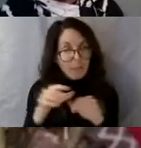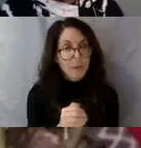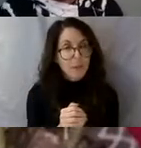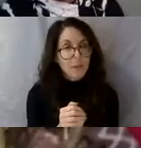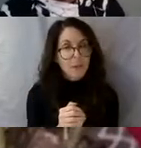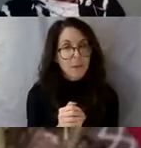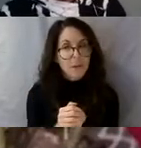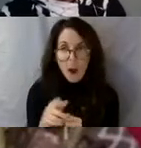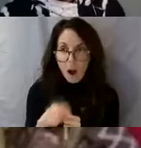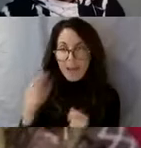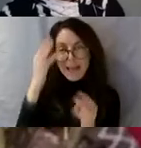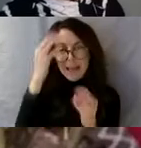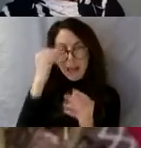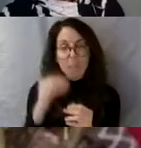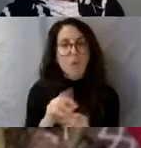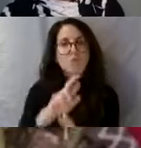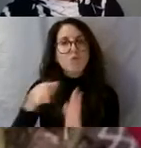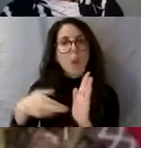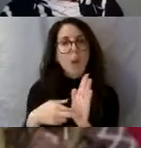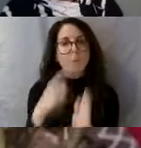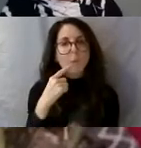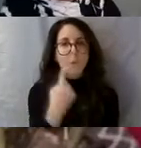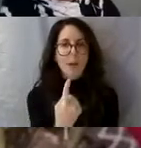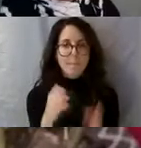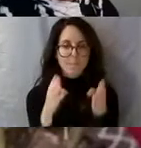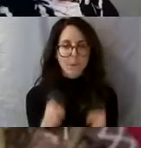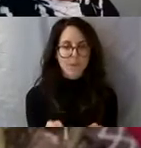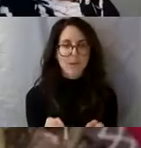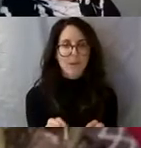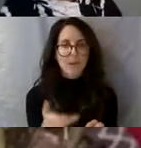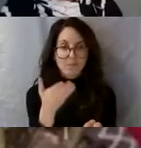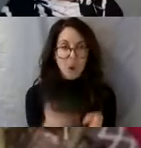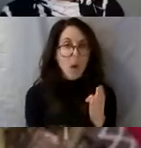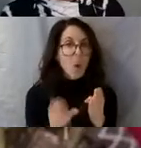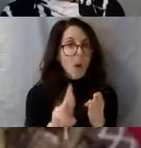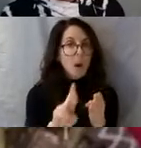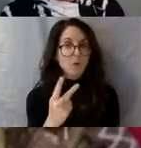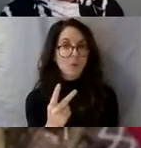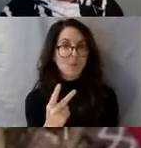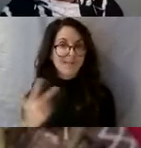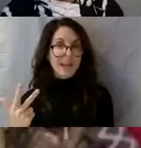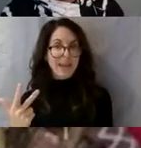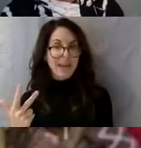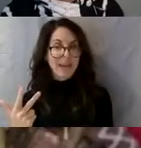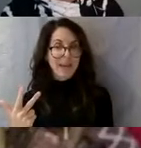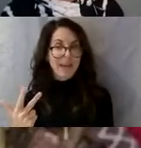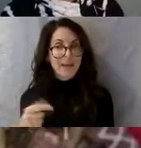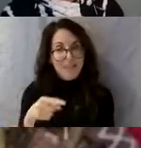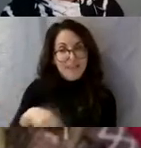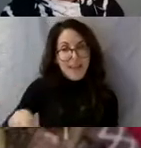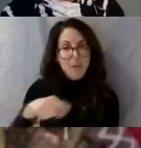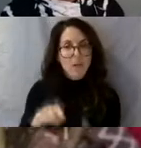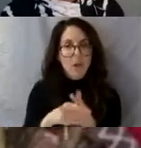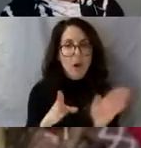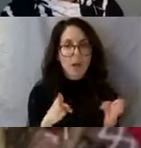the role it may take for one person, the role it may take for 2 or 3 persons to begin to shift the practices